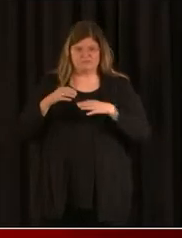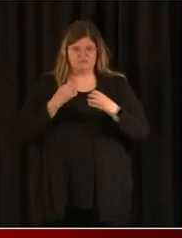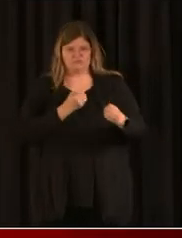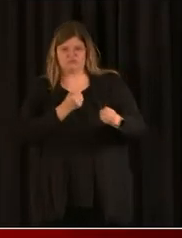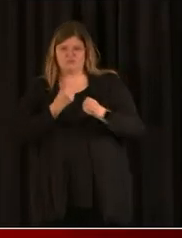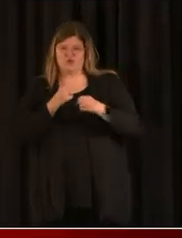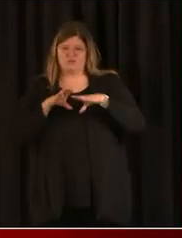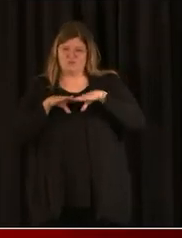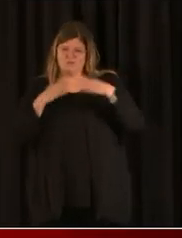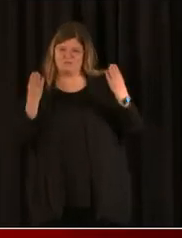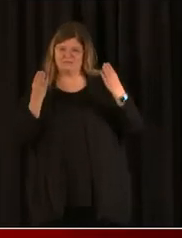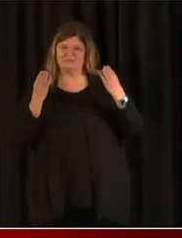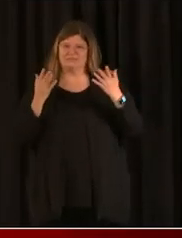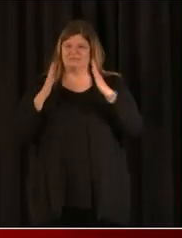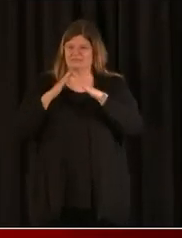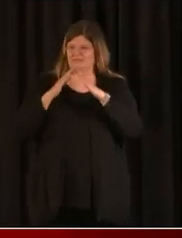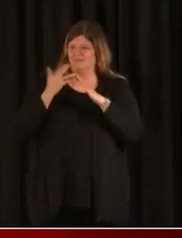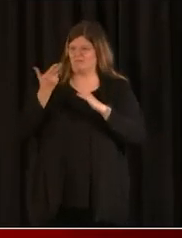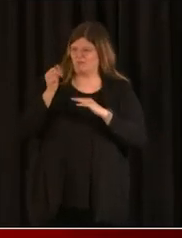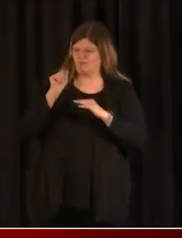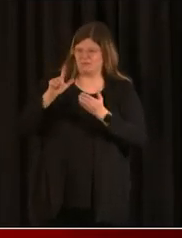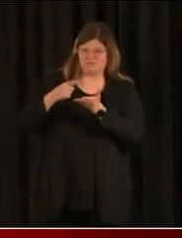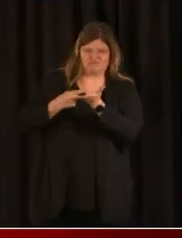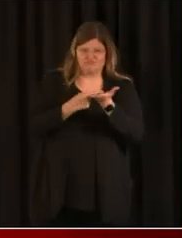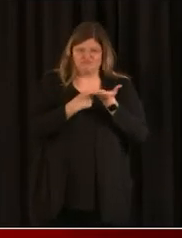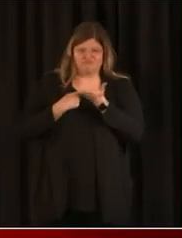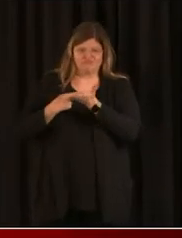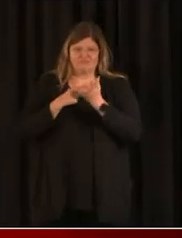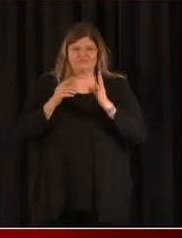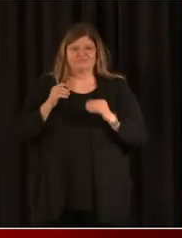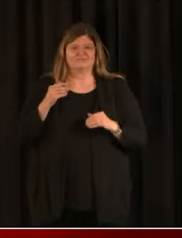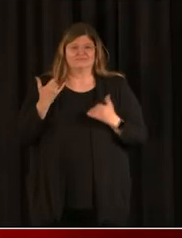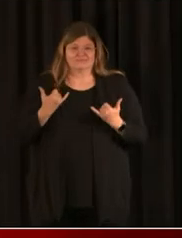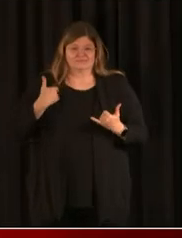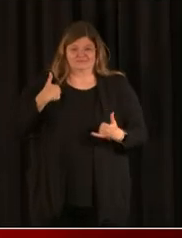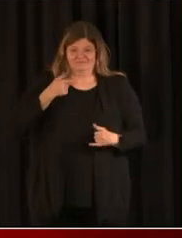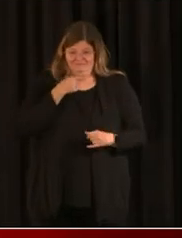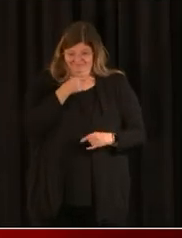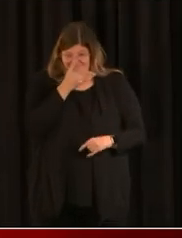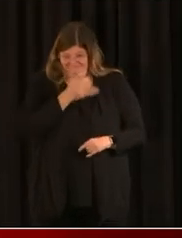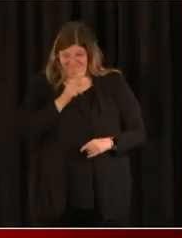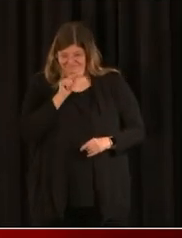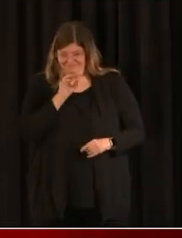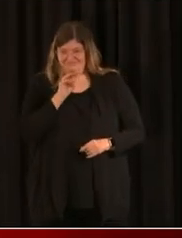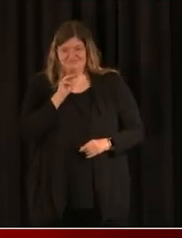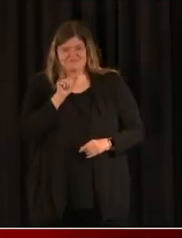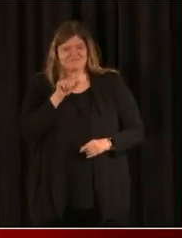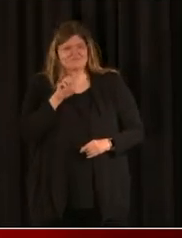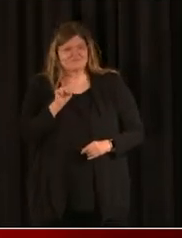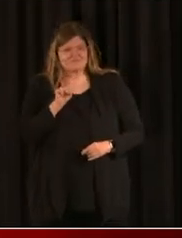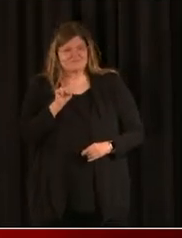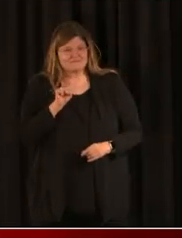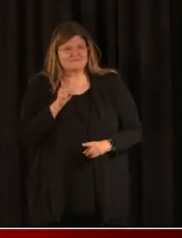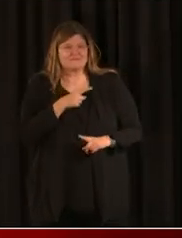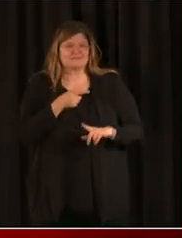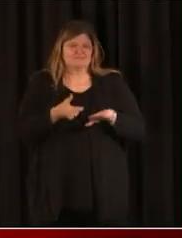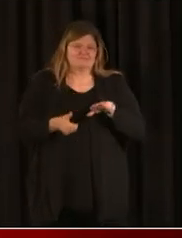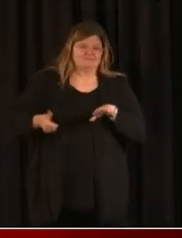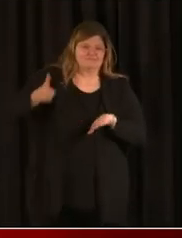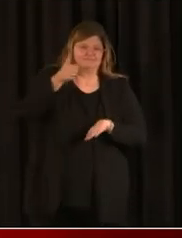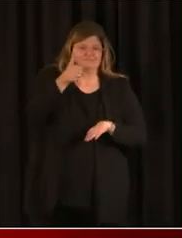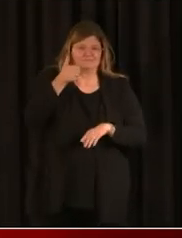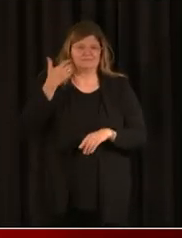is Tomas Talamante, and I'm Deputy Chief of Staff to Mayor Muriel Bowser. I want to thank you all for joining us as we hear